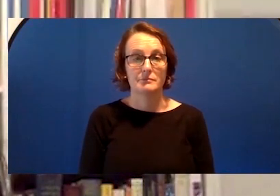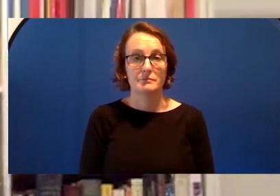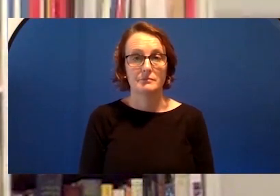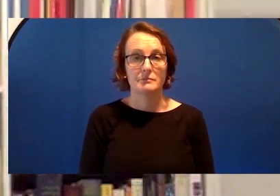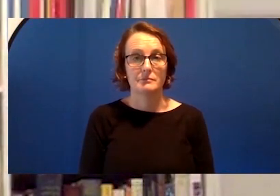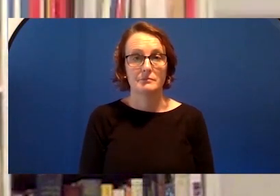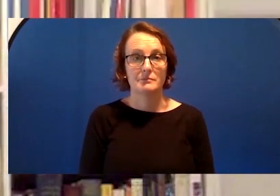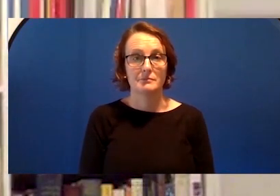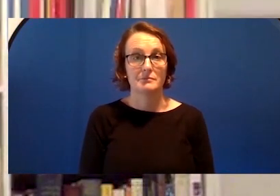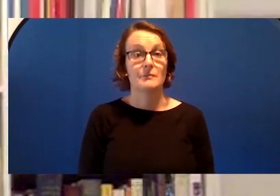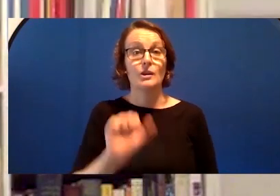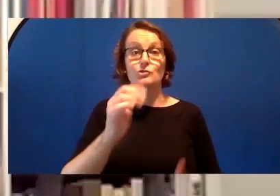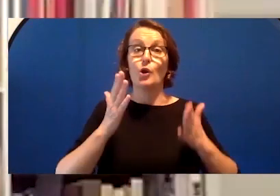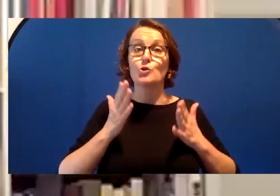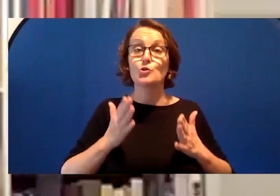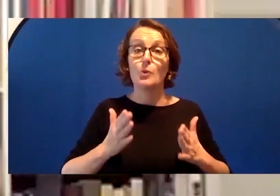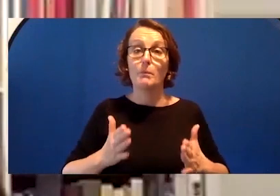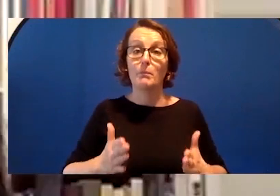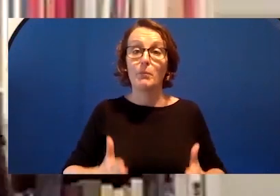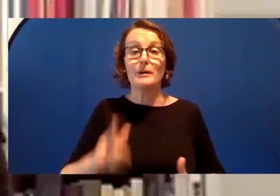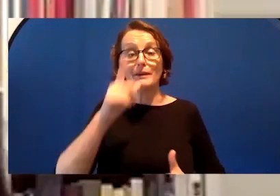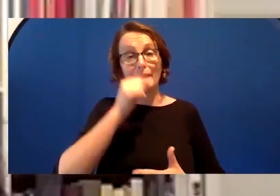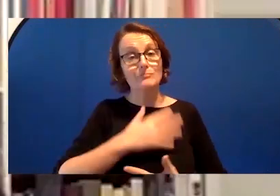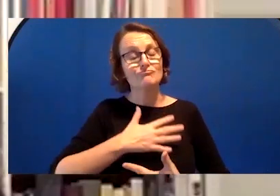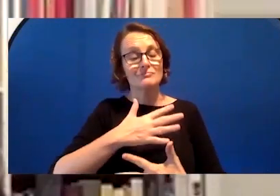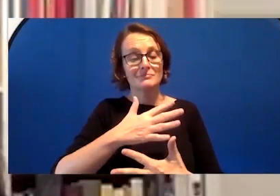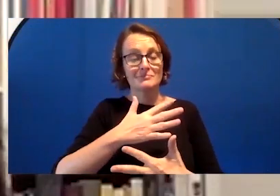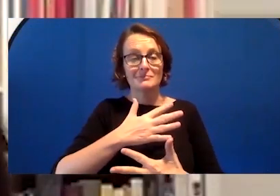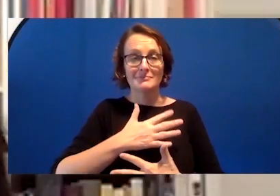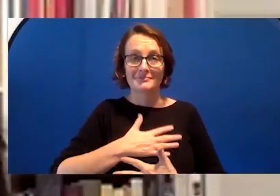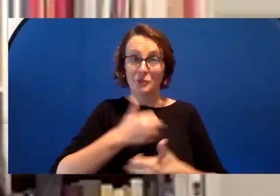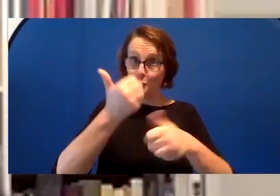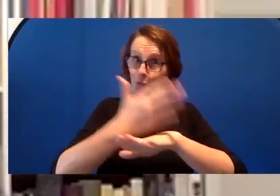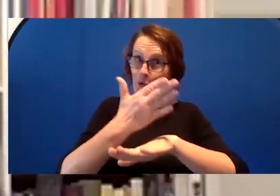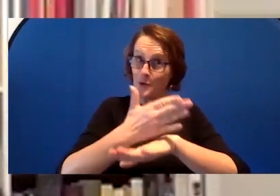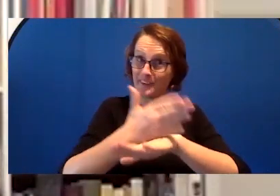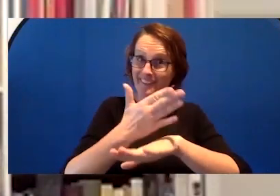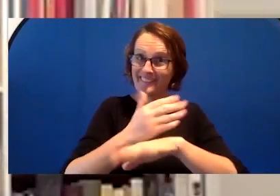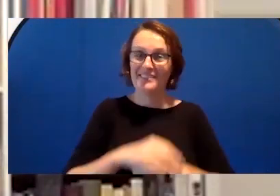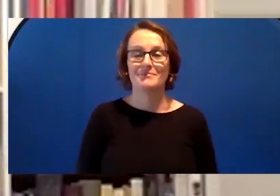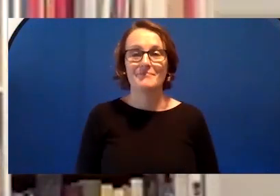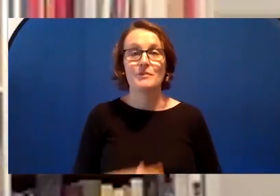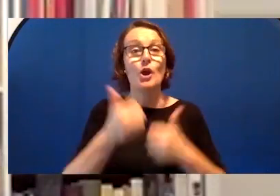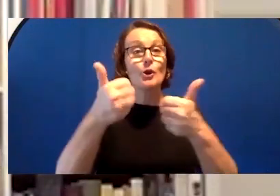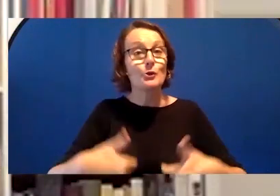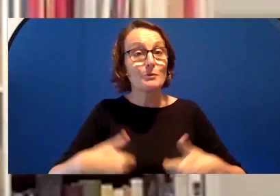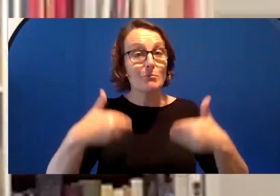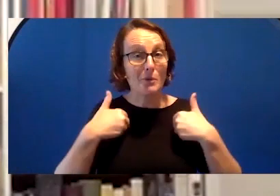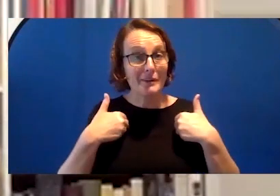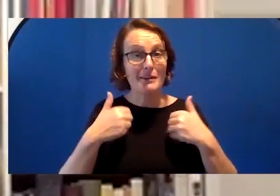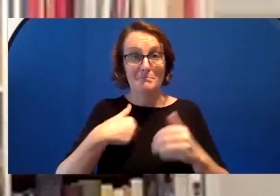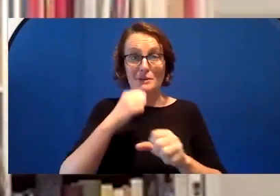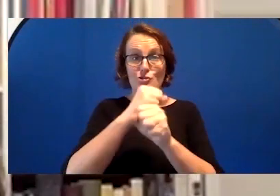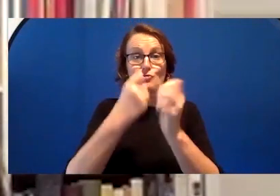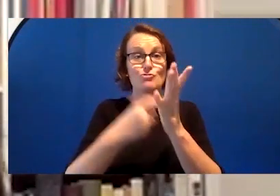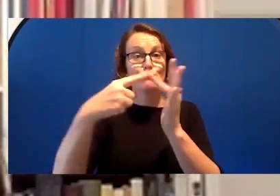Okay, and allow your body to resume taking care of your breath. Good work. Well, good morning. I'm Greta.